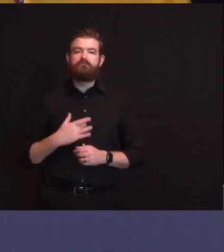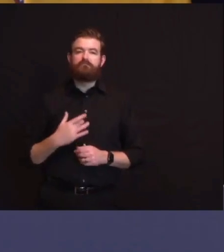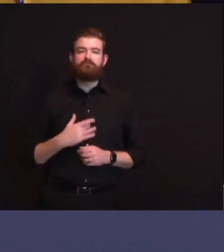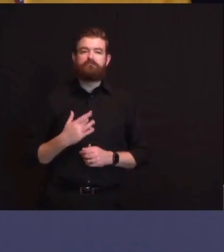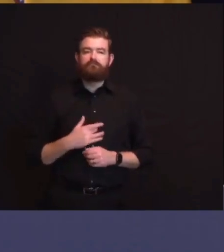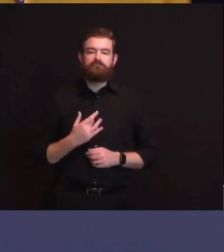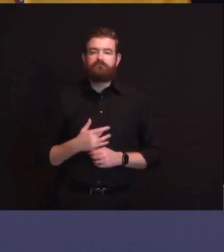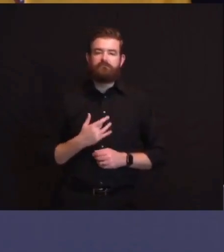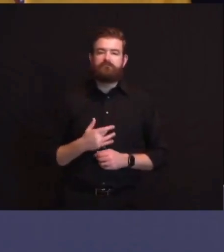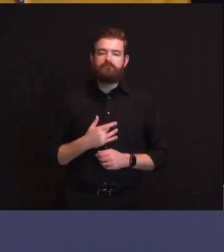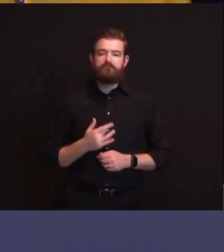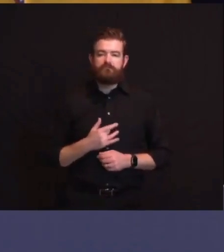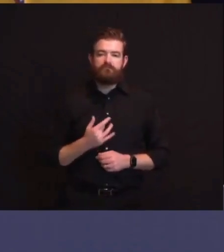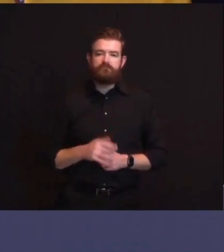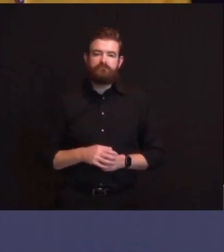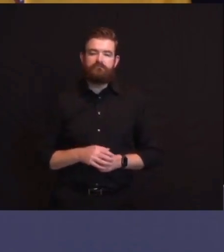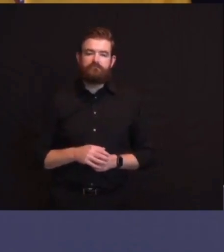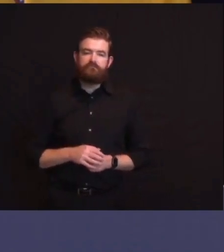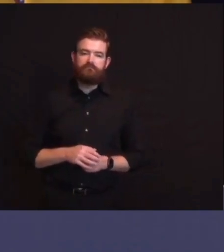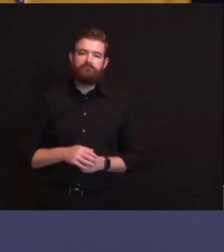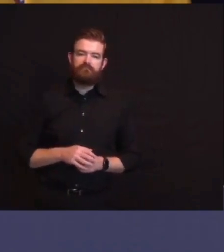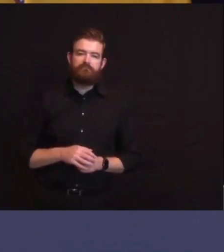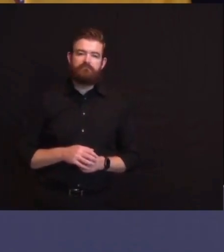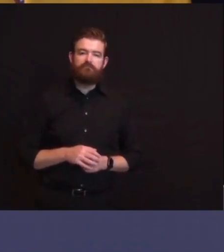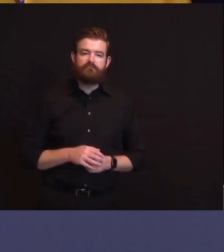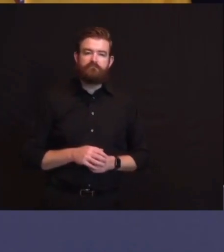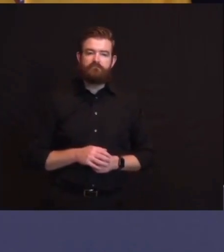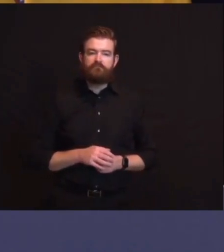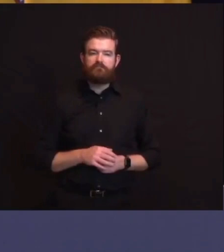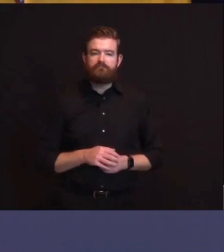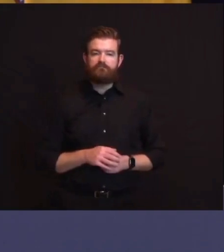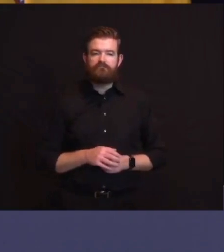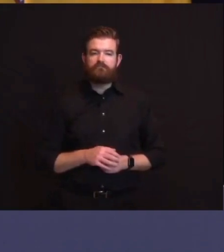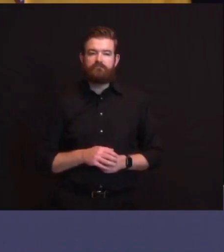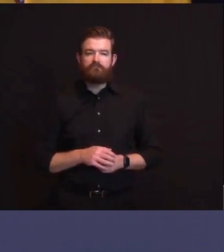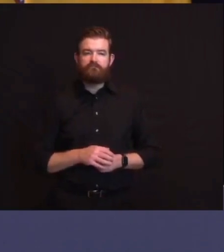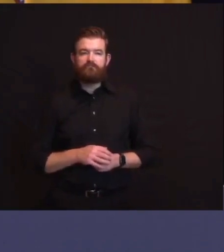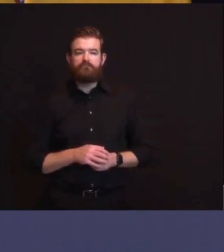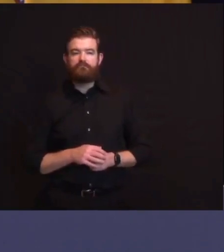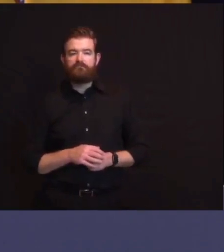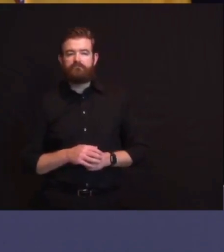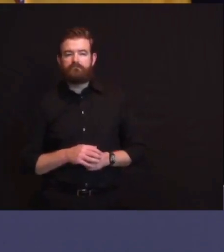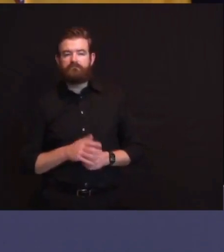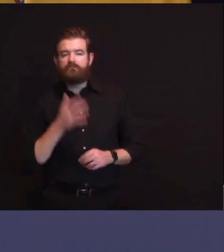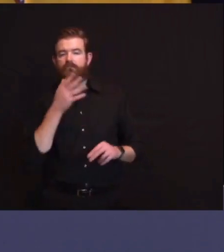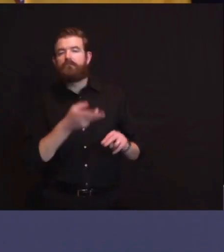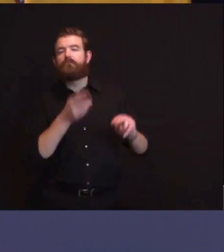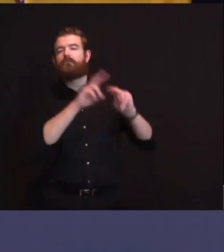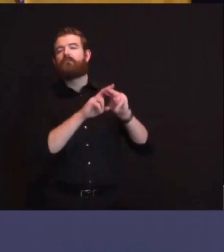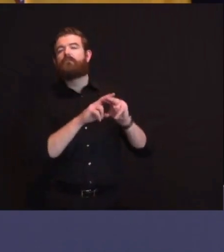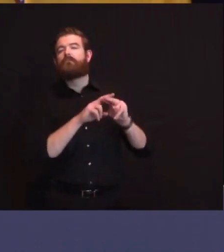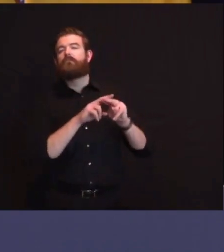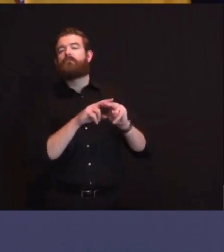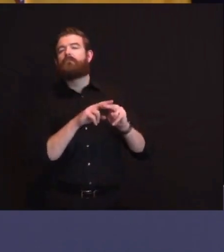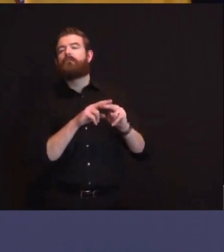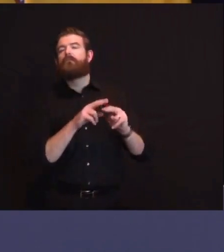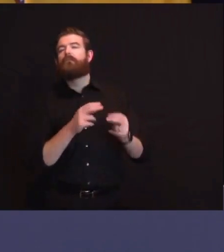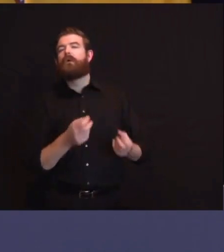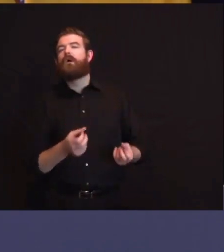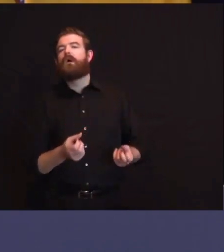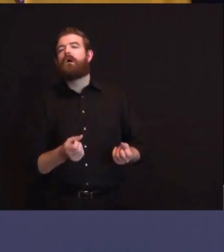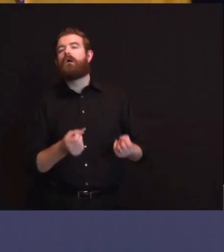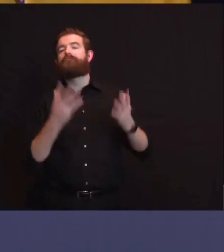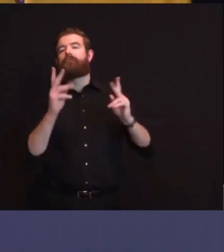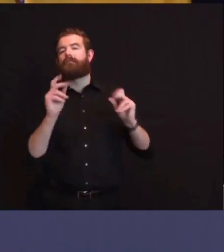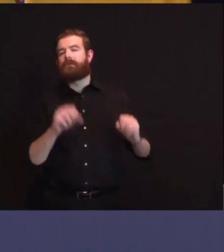a broader capacity there. Judy, I'll leave. I'll jump to spot positivity. I see no reason why we couldn't put that on the dashboard